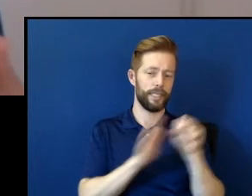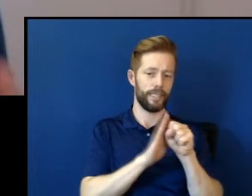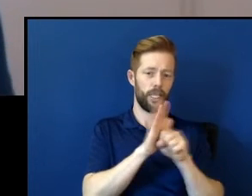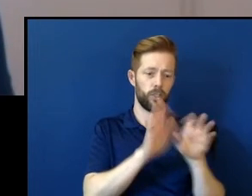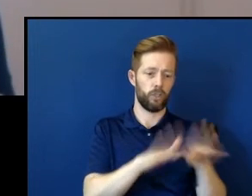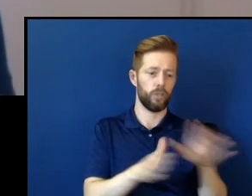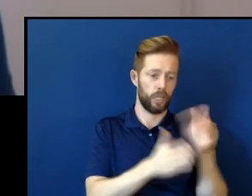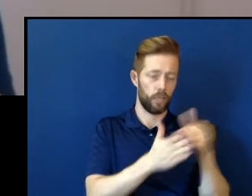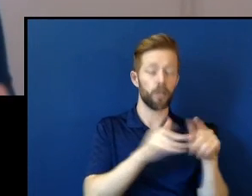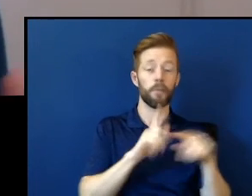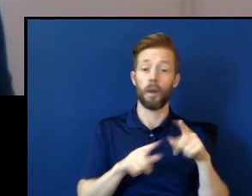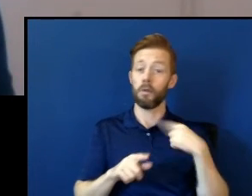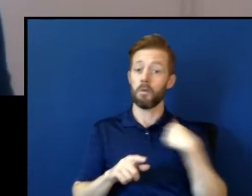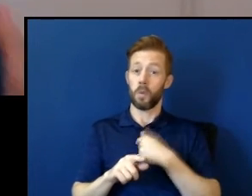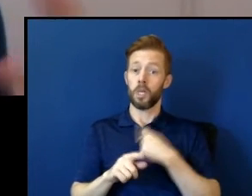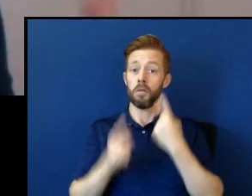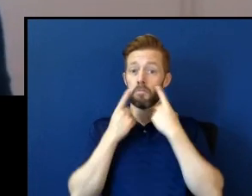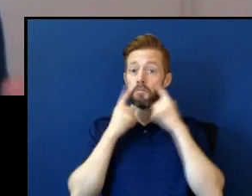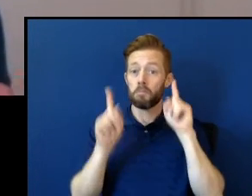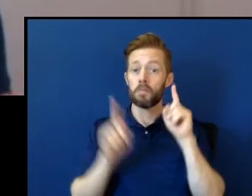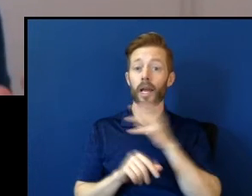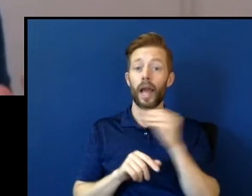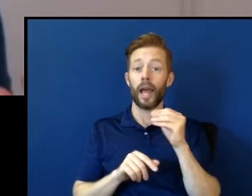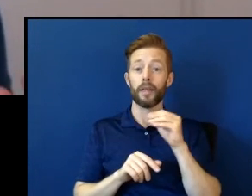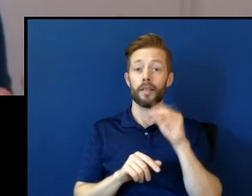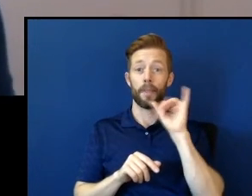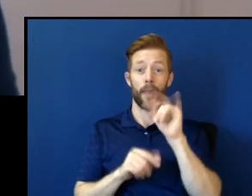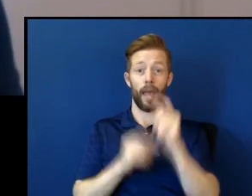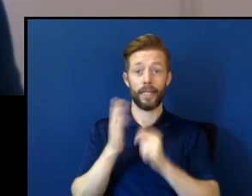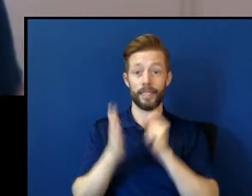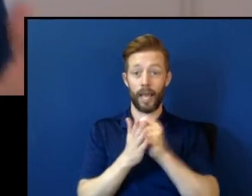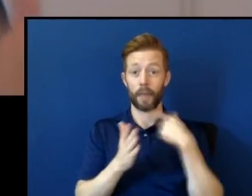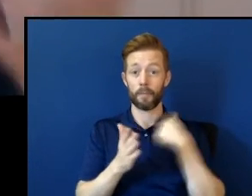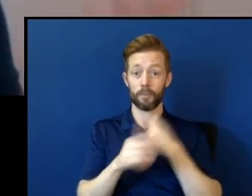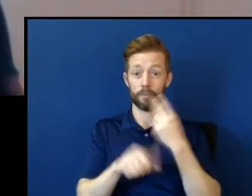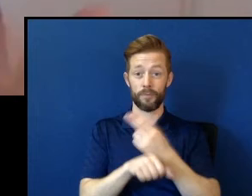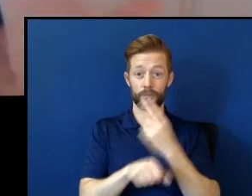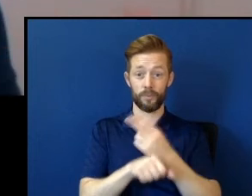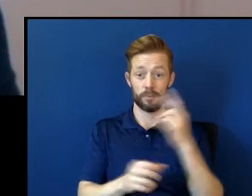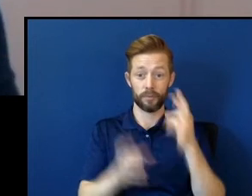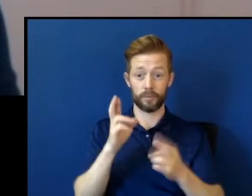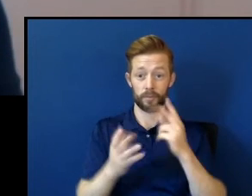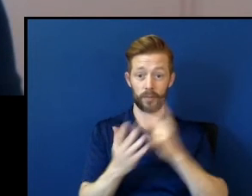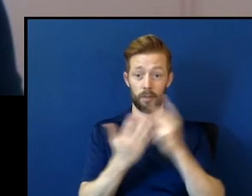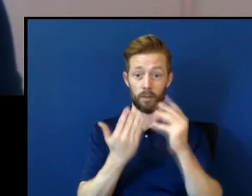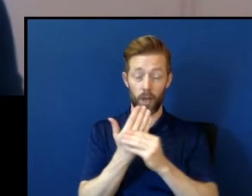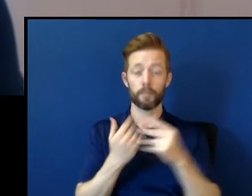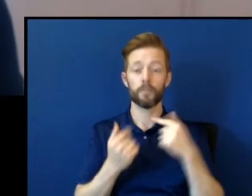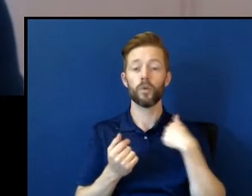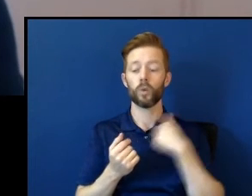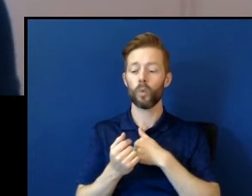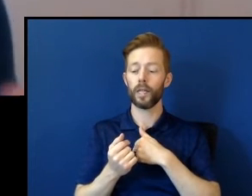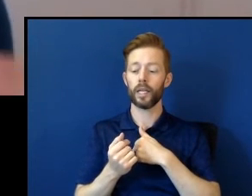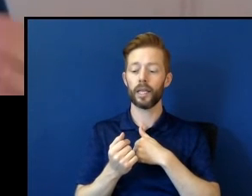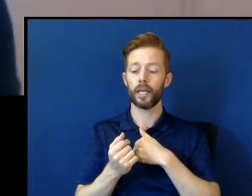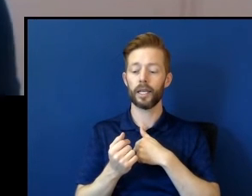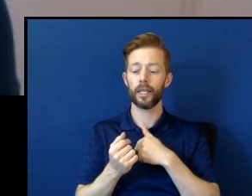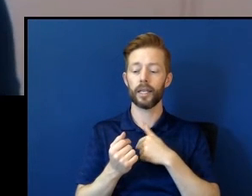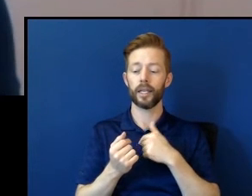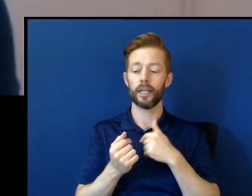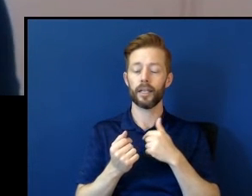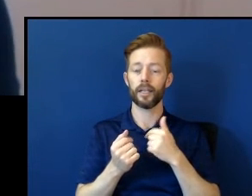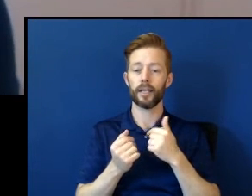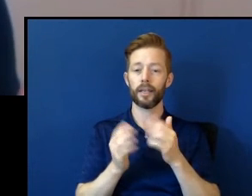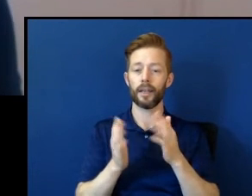were able to do that. And we really came up with, at the time we were using this robotics program, we were